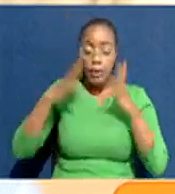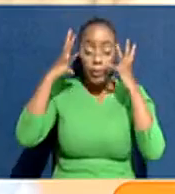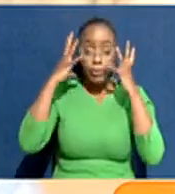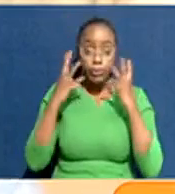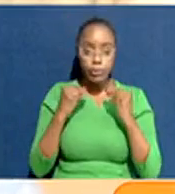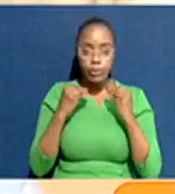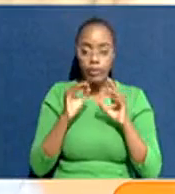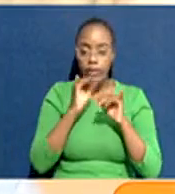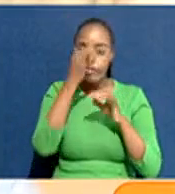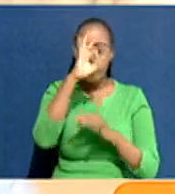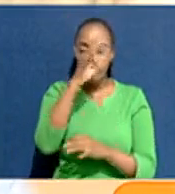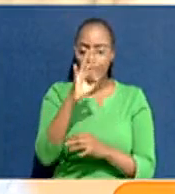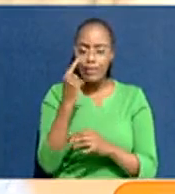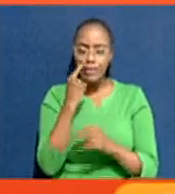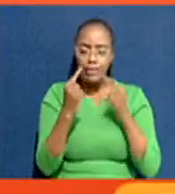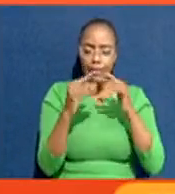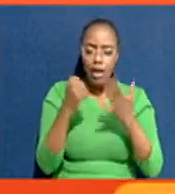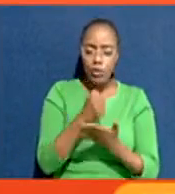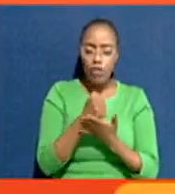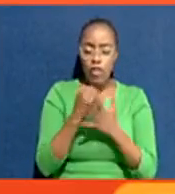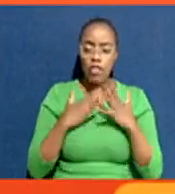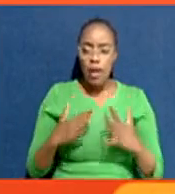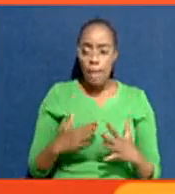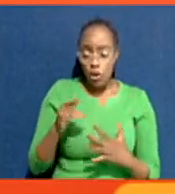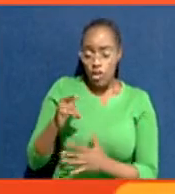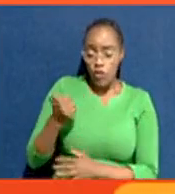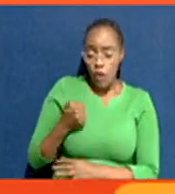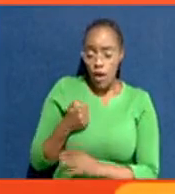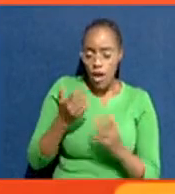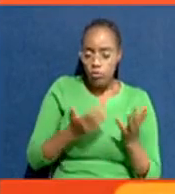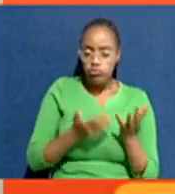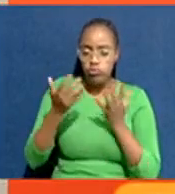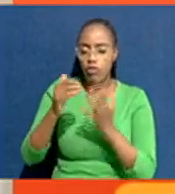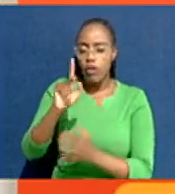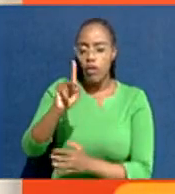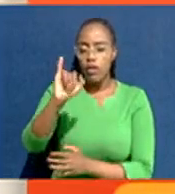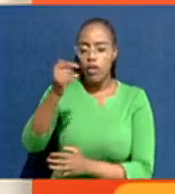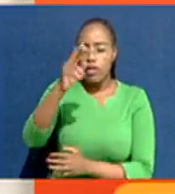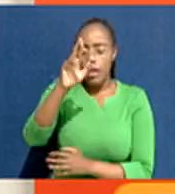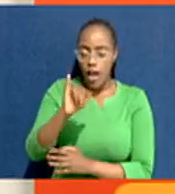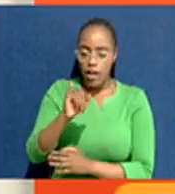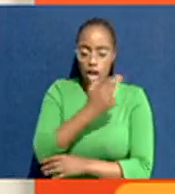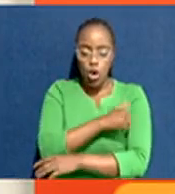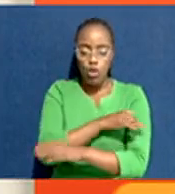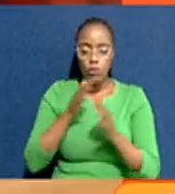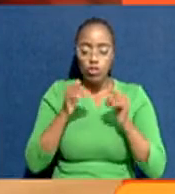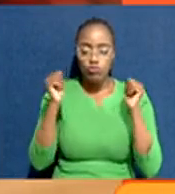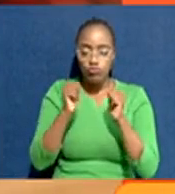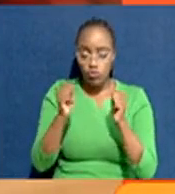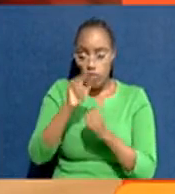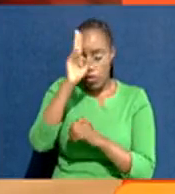kakuja wote, wakajaribu kuangaliana, vile watasaidiana. The body of the late Njeri was then taken to Kihara Hospital mortuary by